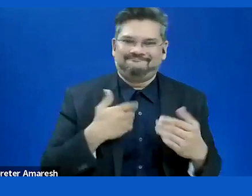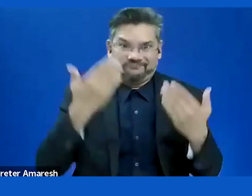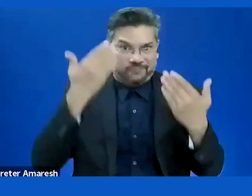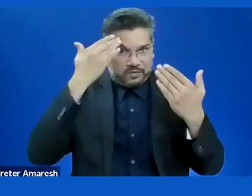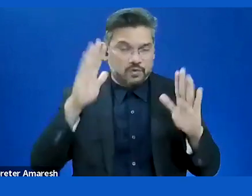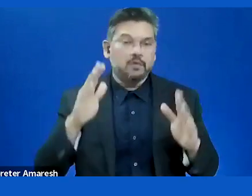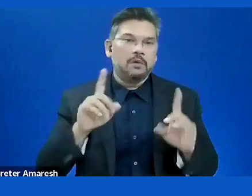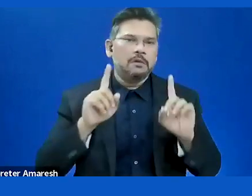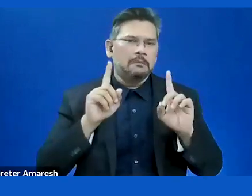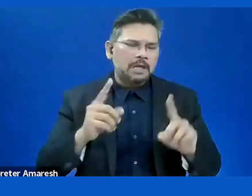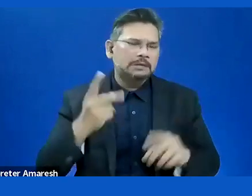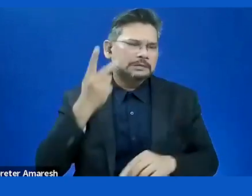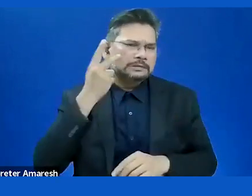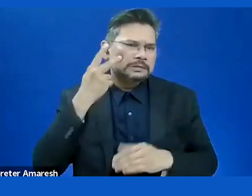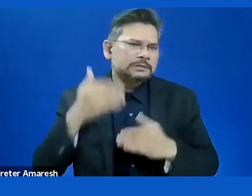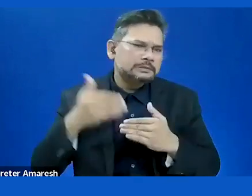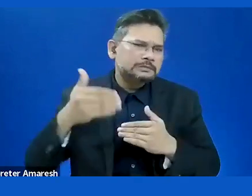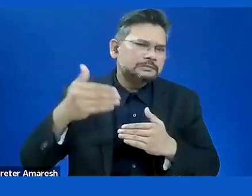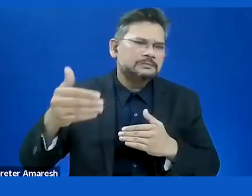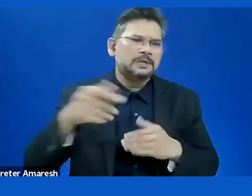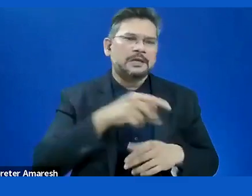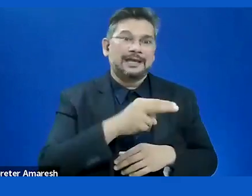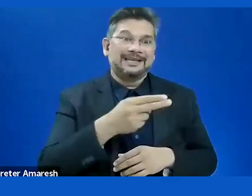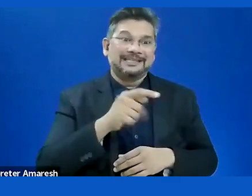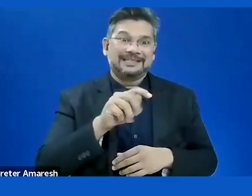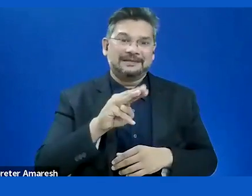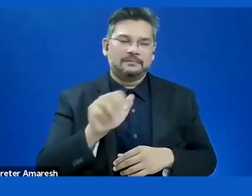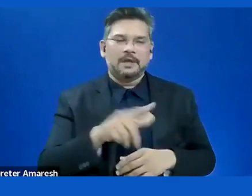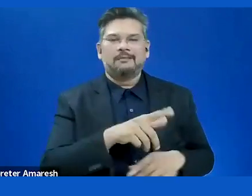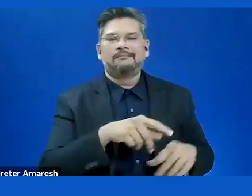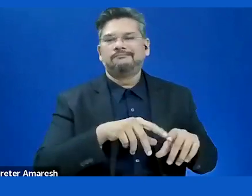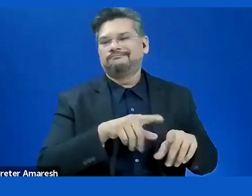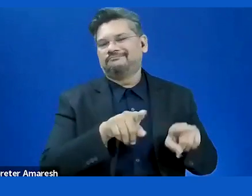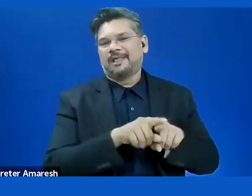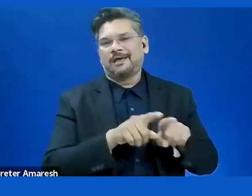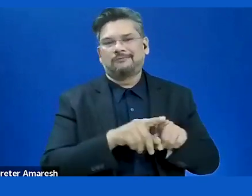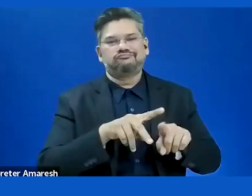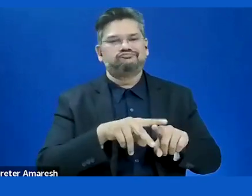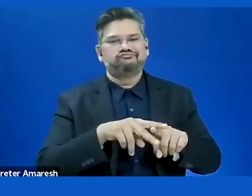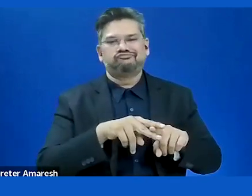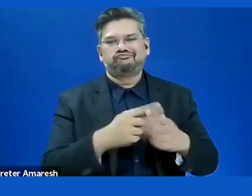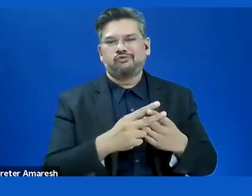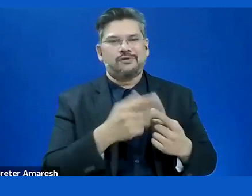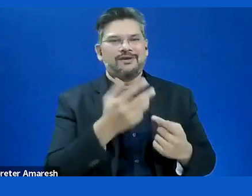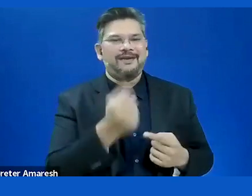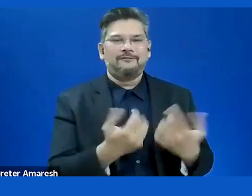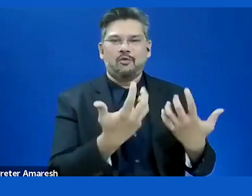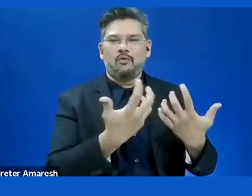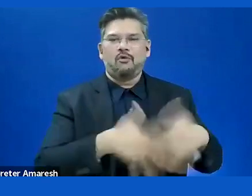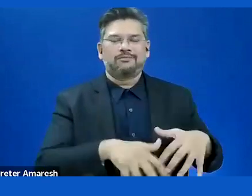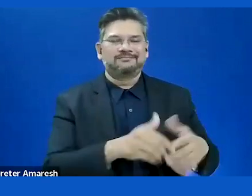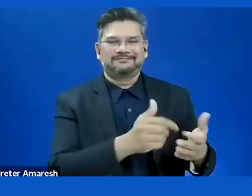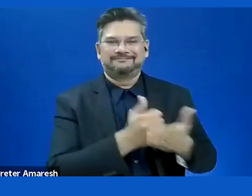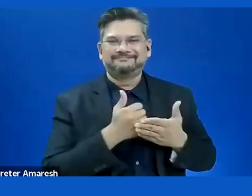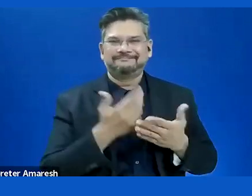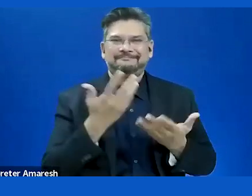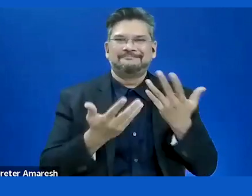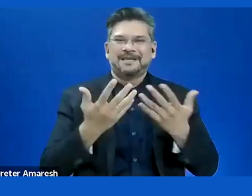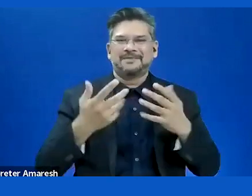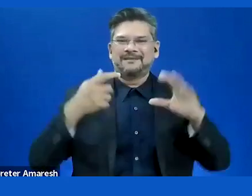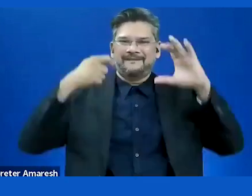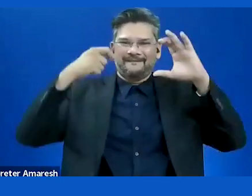that are accessible by default. So if someone wants to have like a video player, if there is an element that can do a video player for